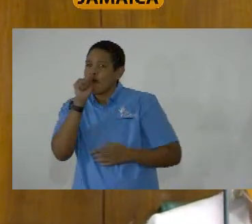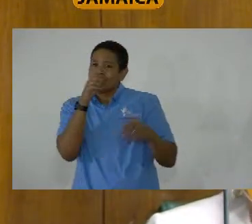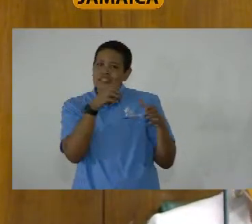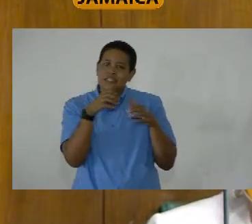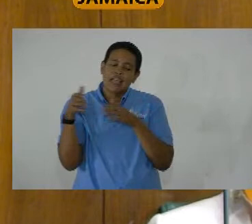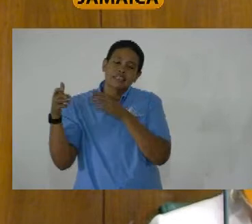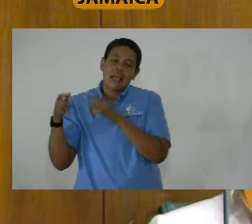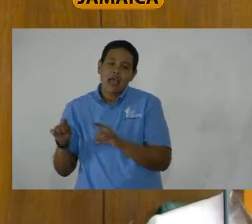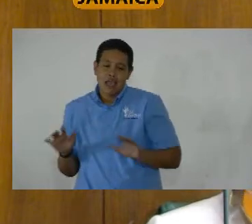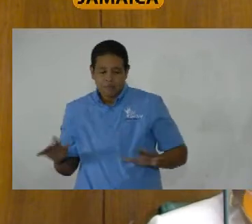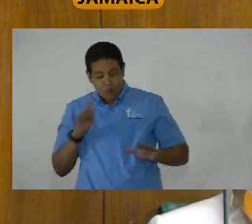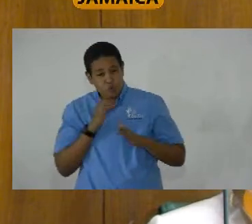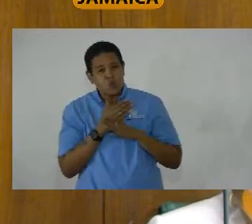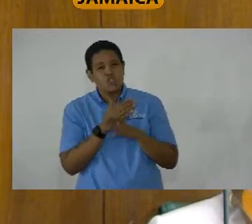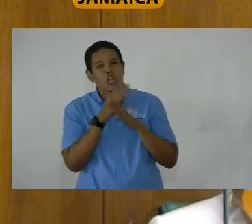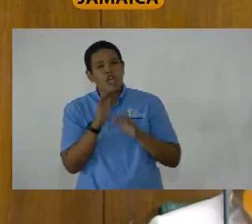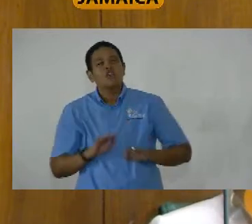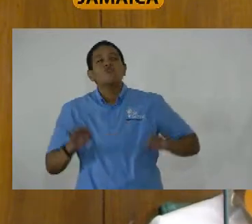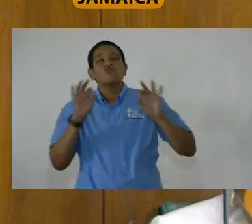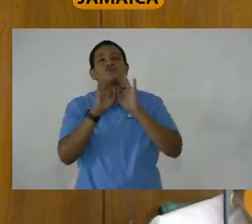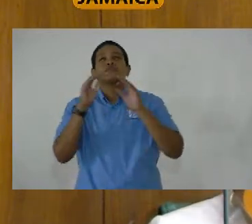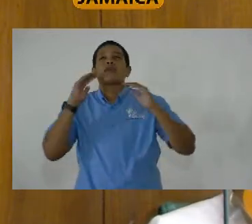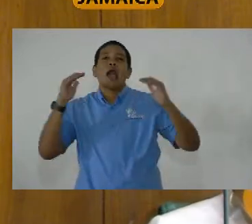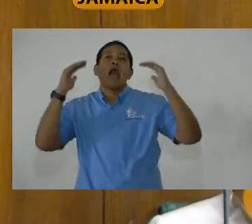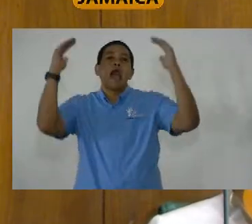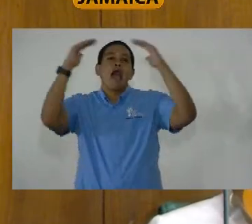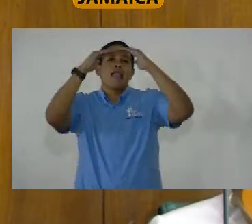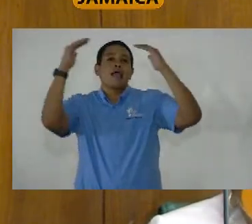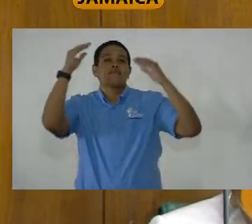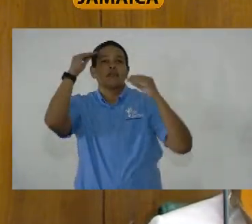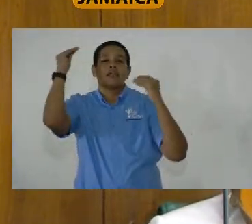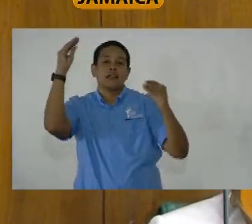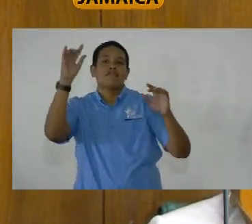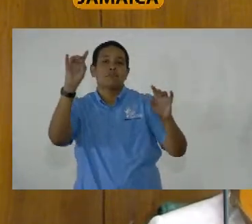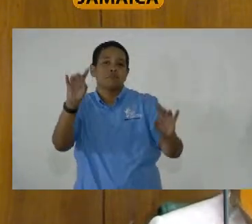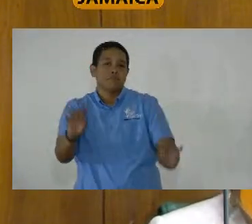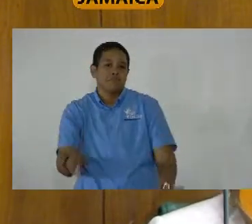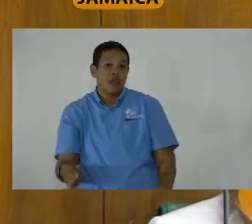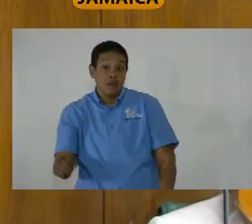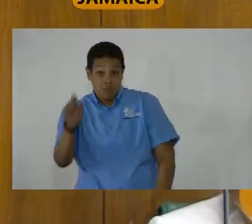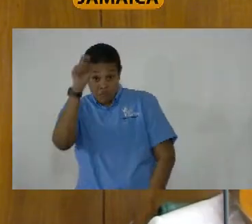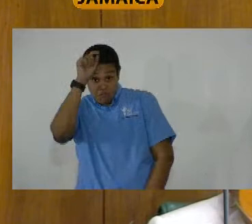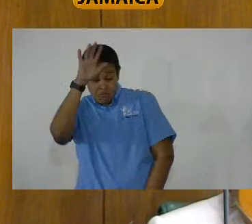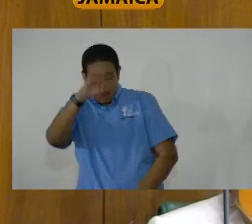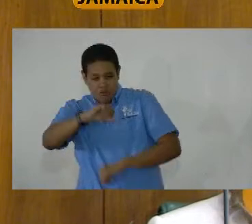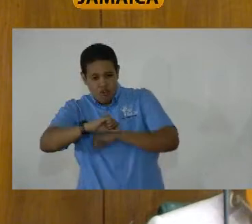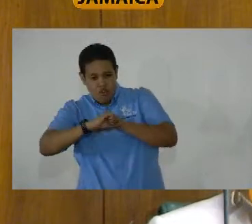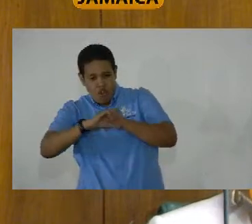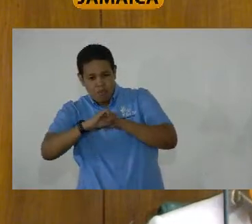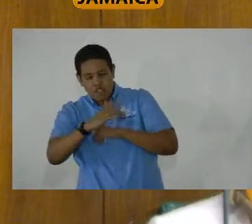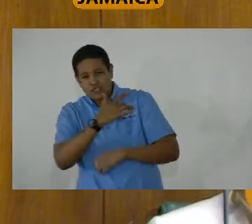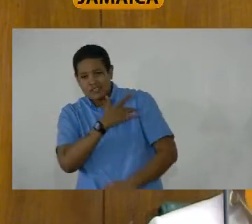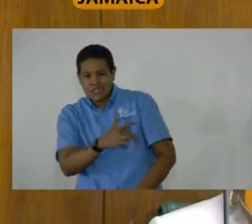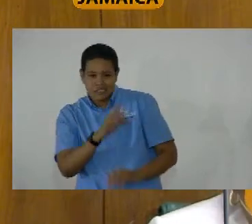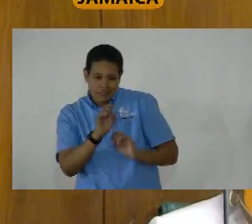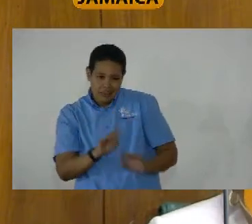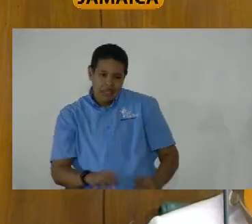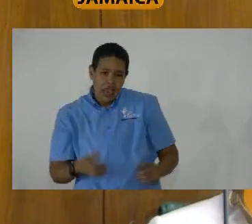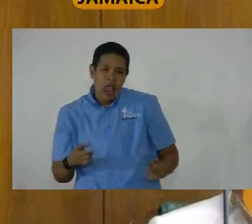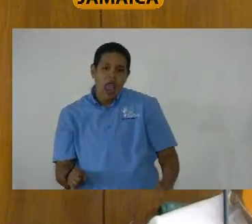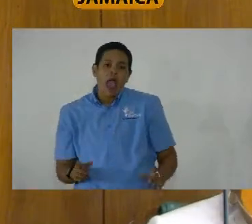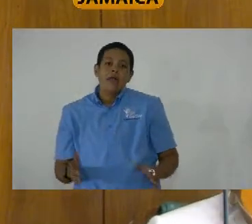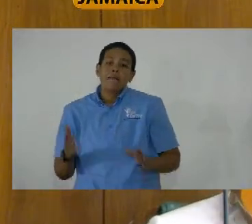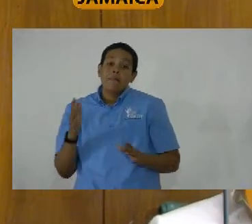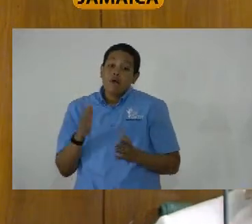sectors to share critical high-level data, and this notwithstanding the commercial sensitivity,